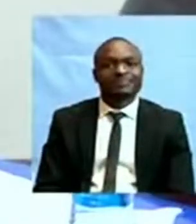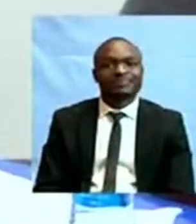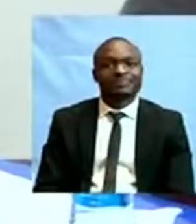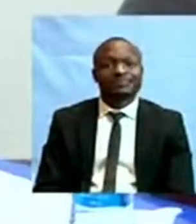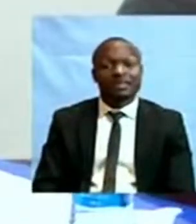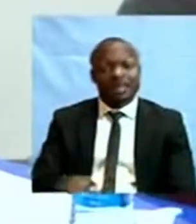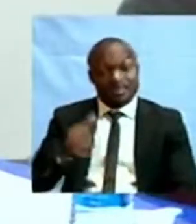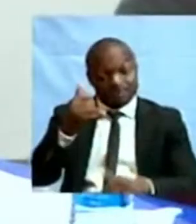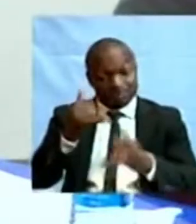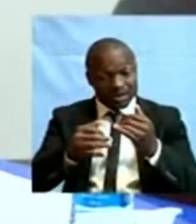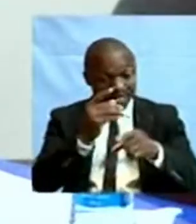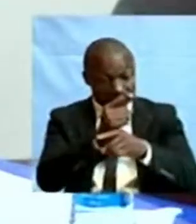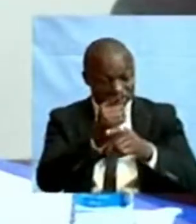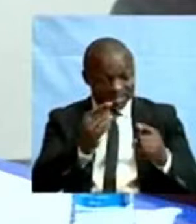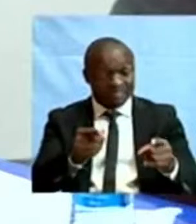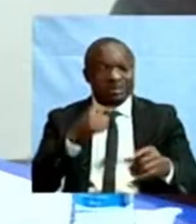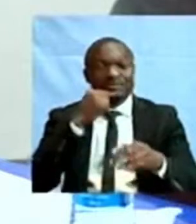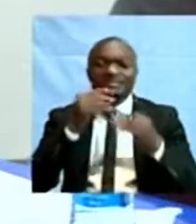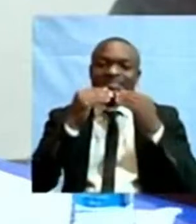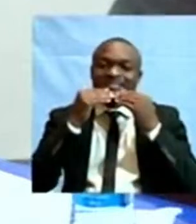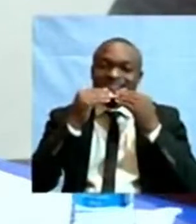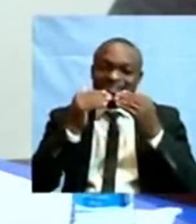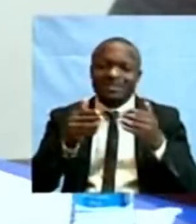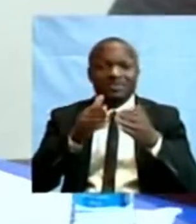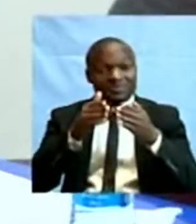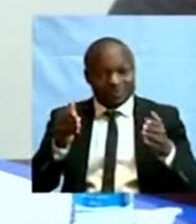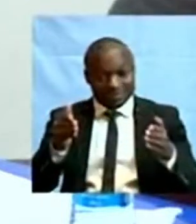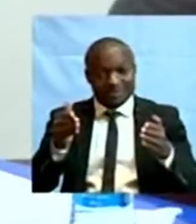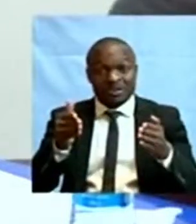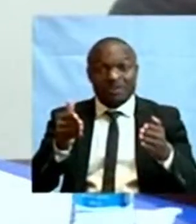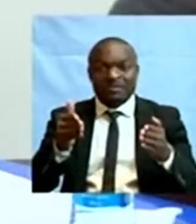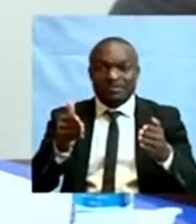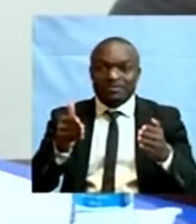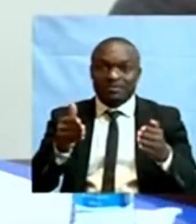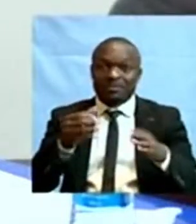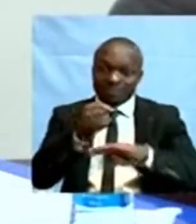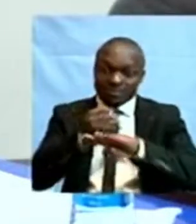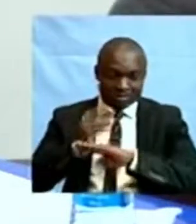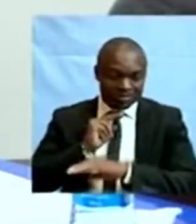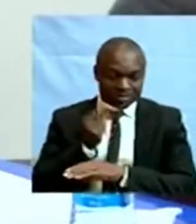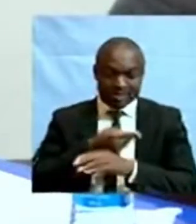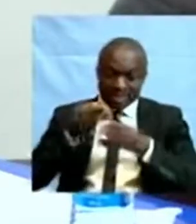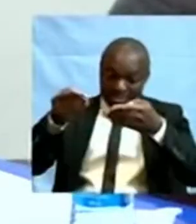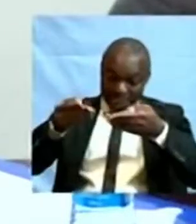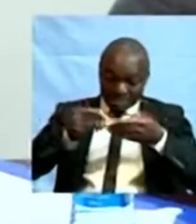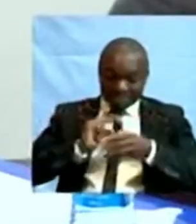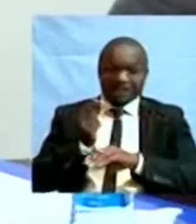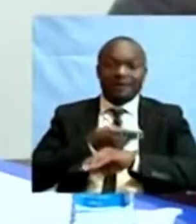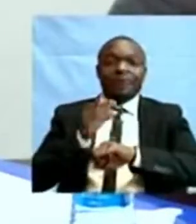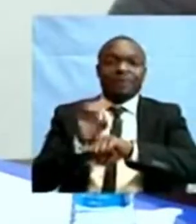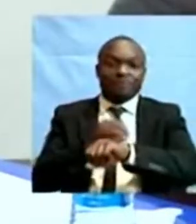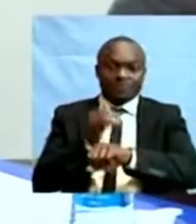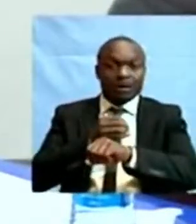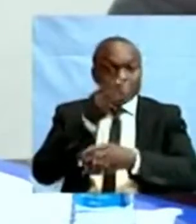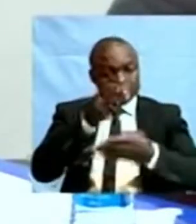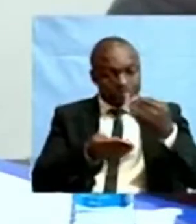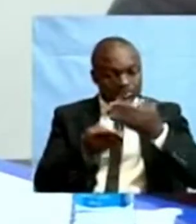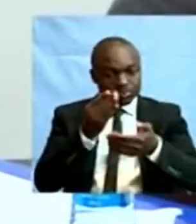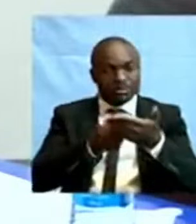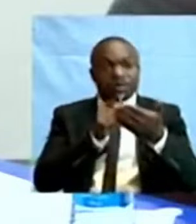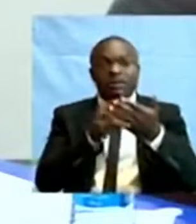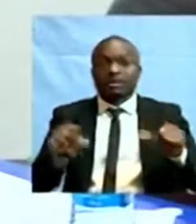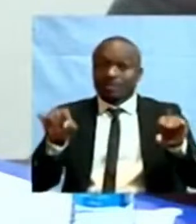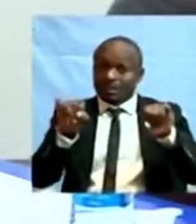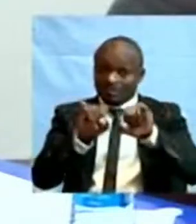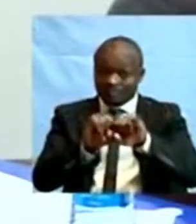In conclusion, just Chair, to say thank you so much for having us and giving us the opportunity to contribute to this important